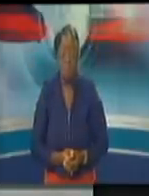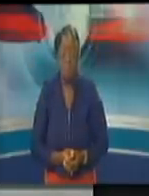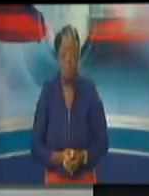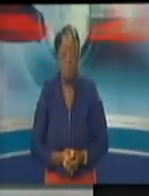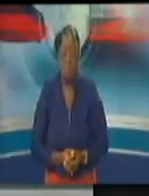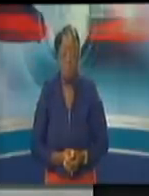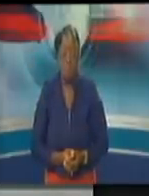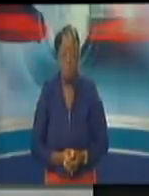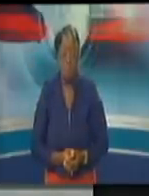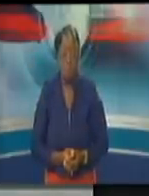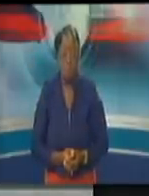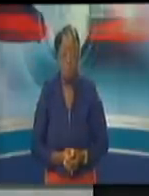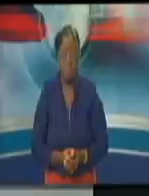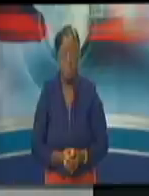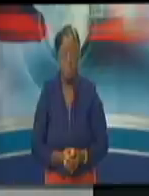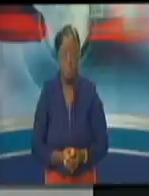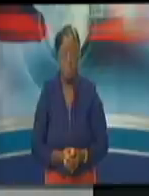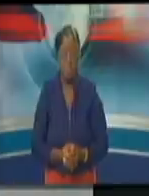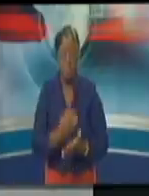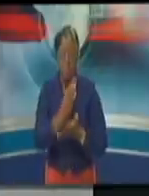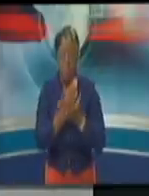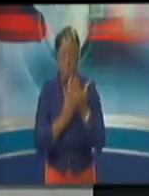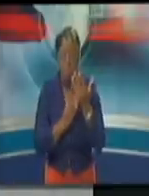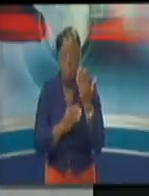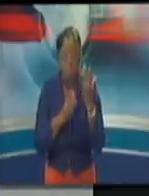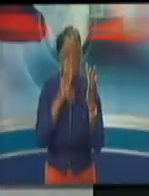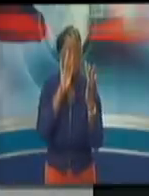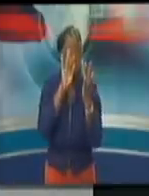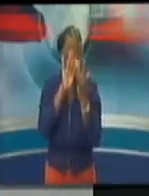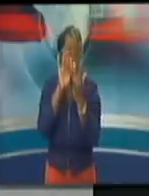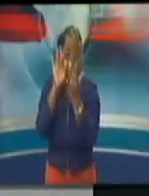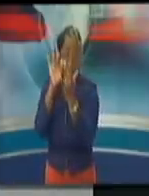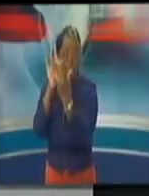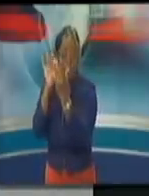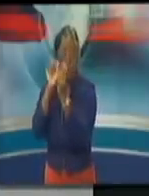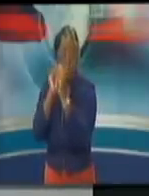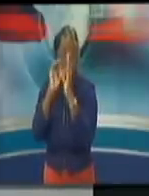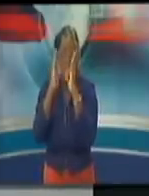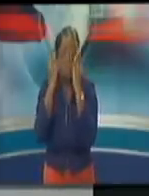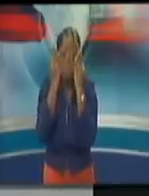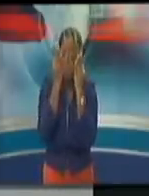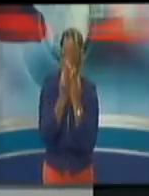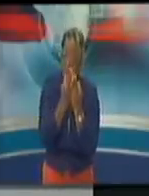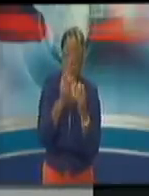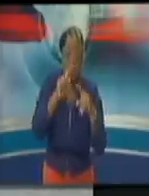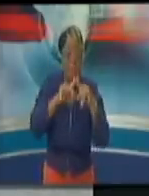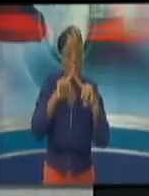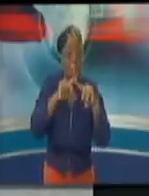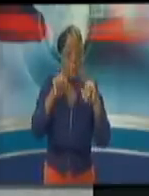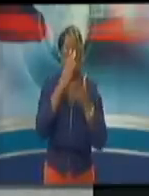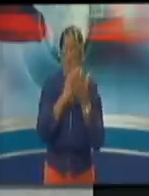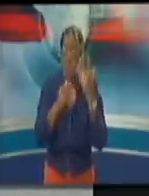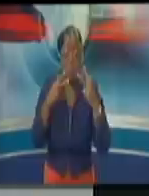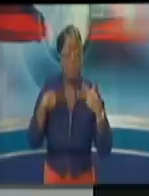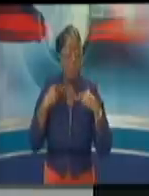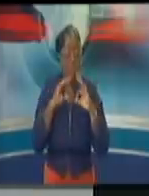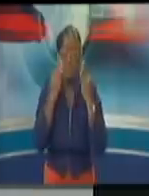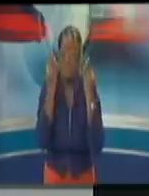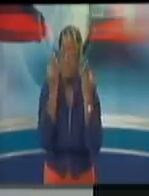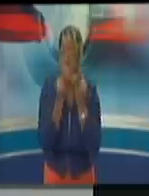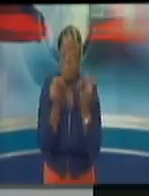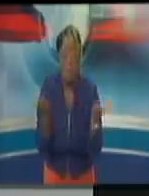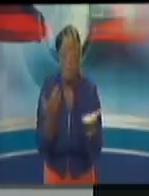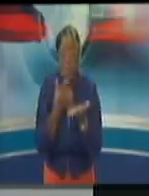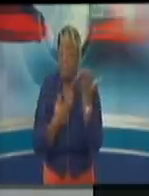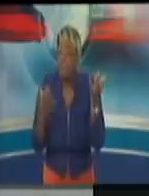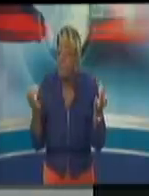some people, you keep in contact with your family through WhatsApp, etc. Some people don't have that. So, any